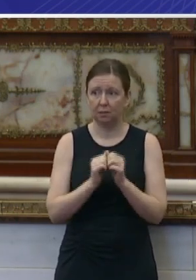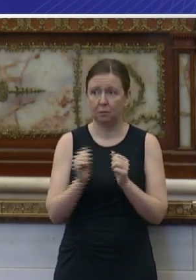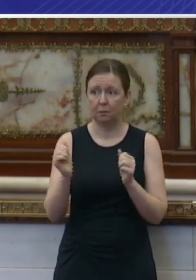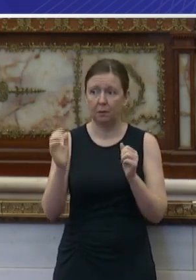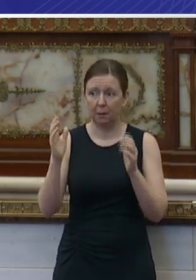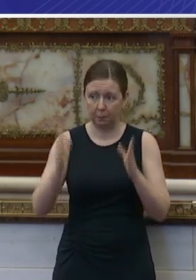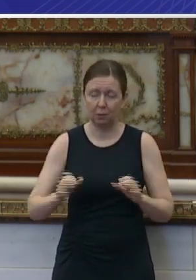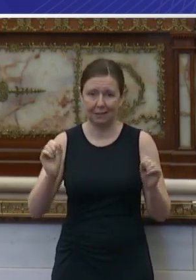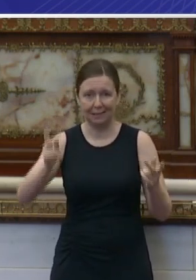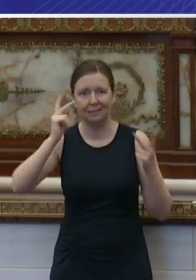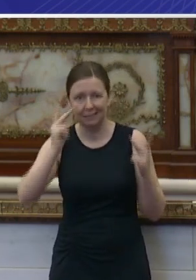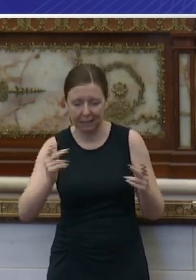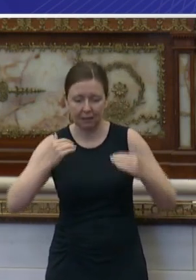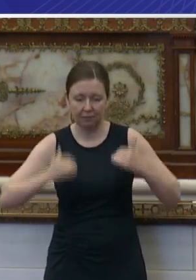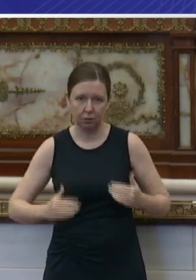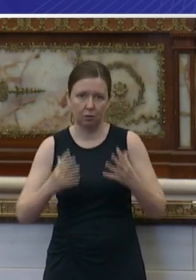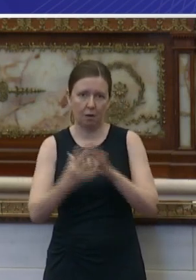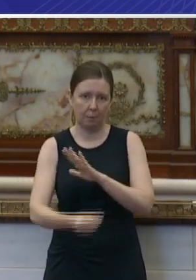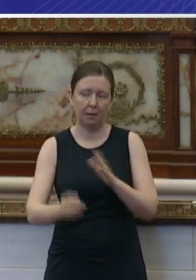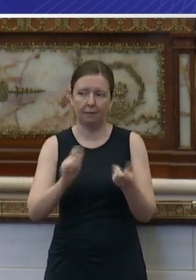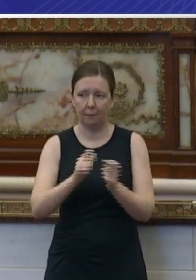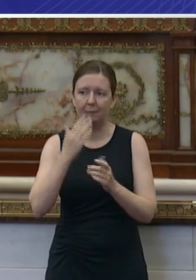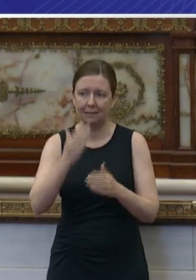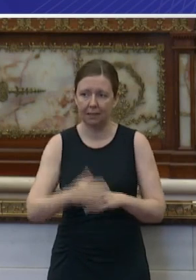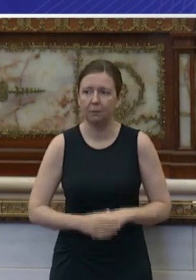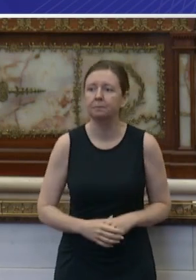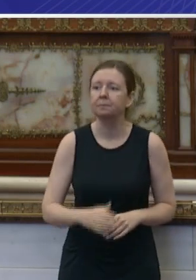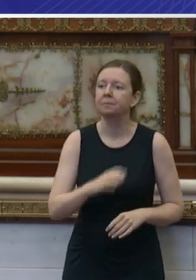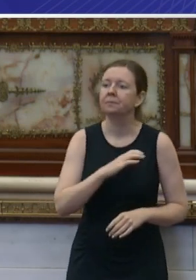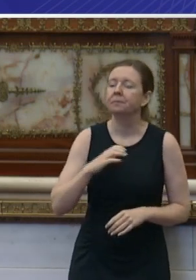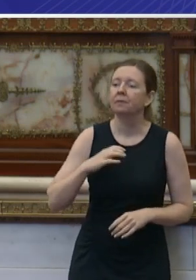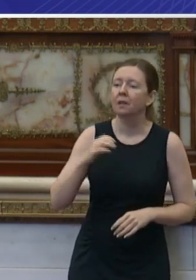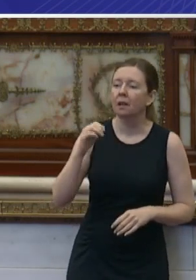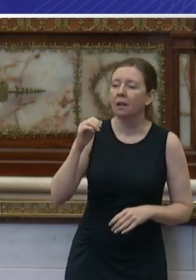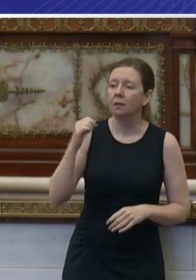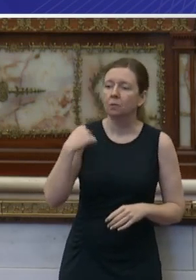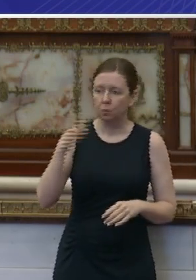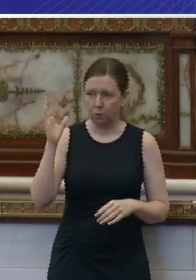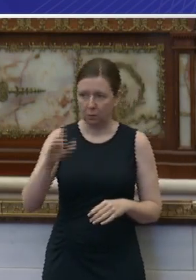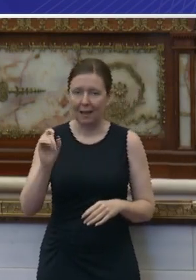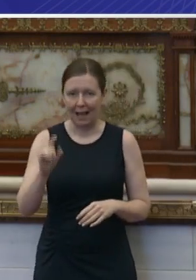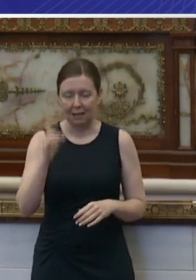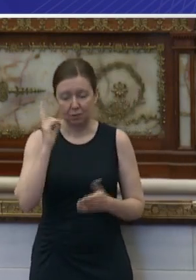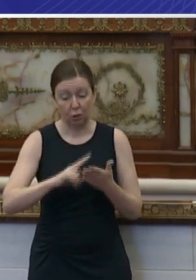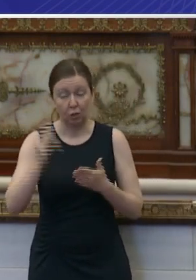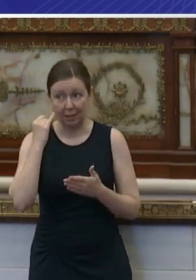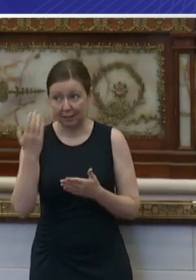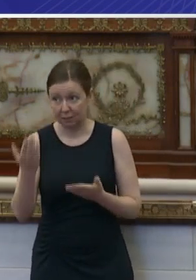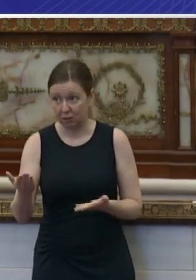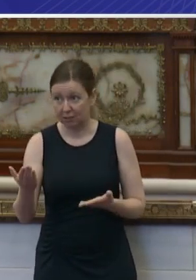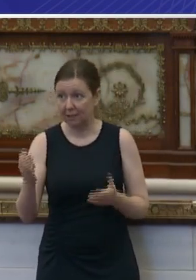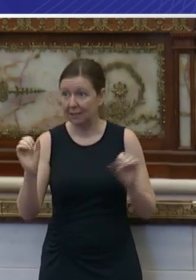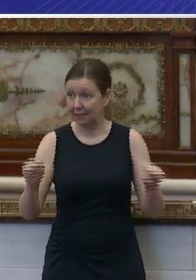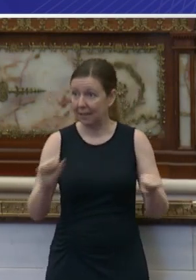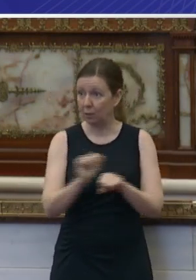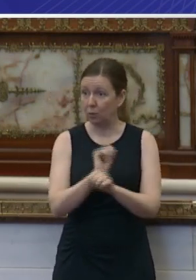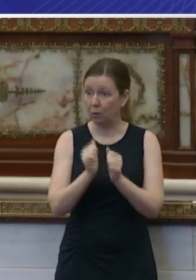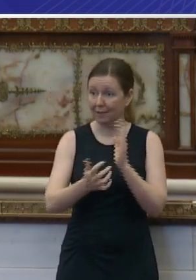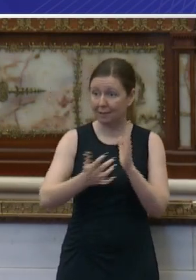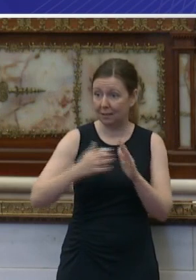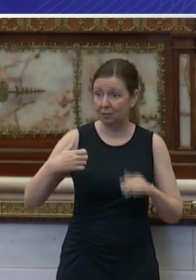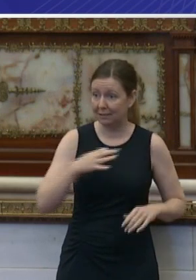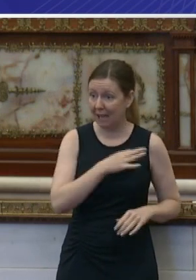actually grab the physical copy of the amendments. Thank you, Madam Chair. So we will ask the clerk if she can work with the technical